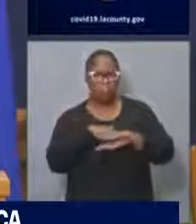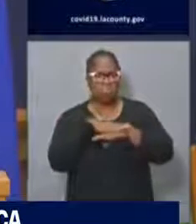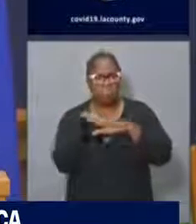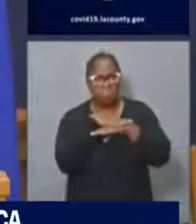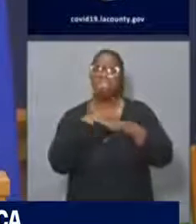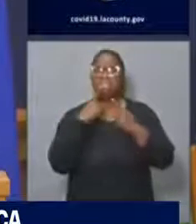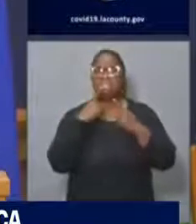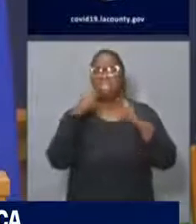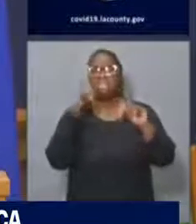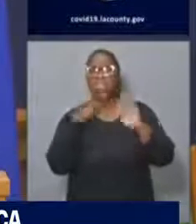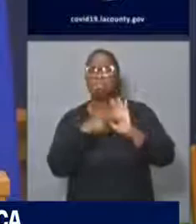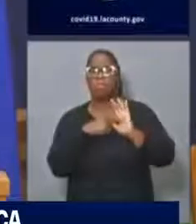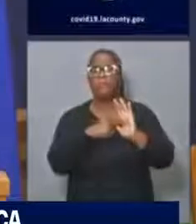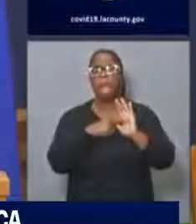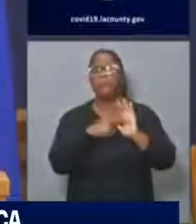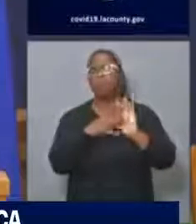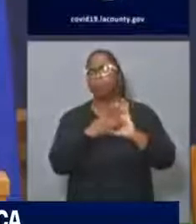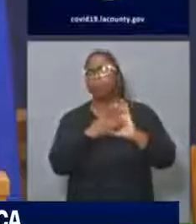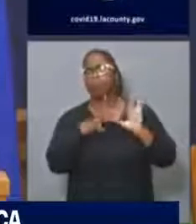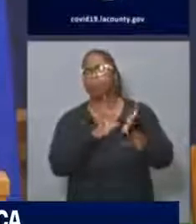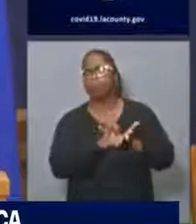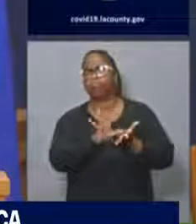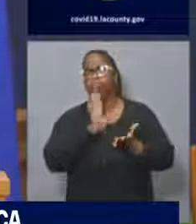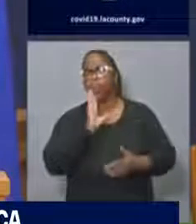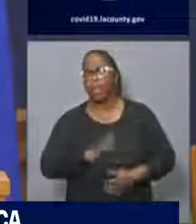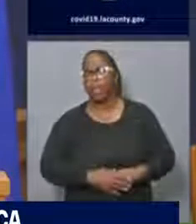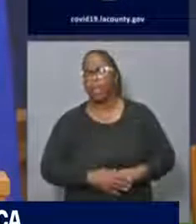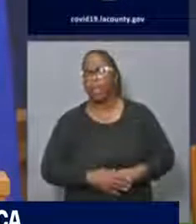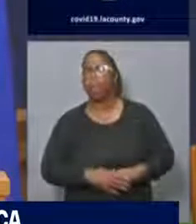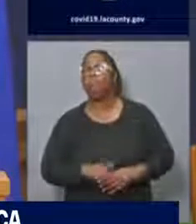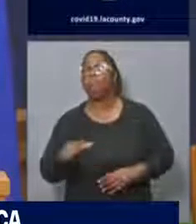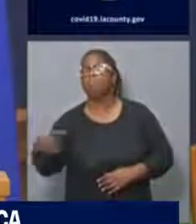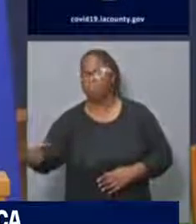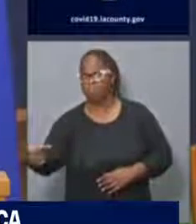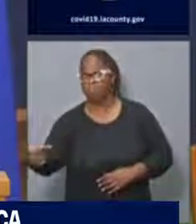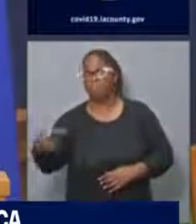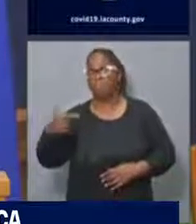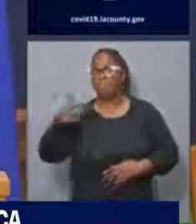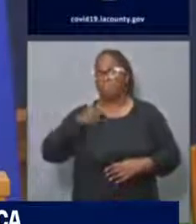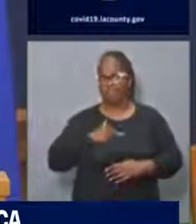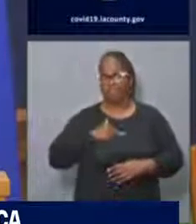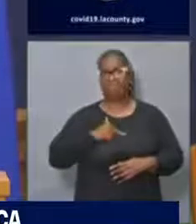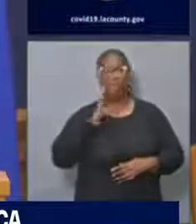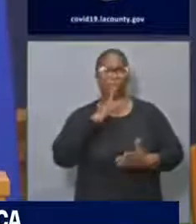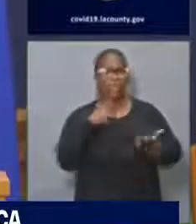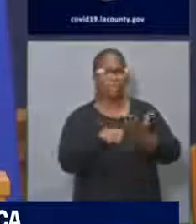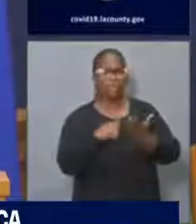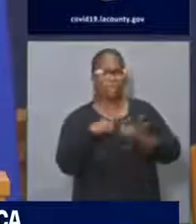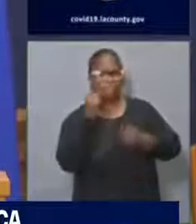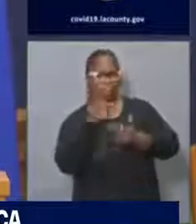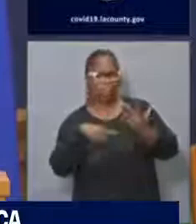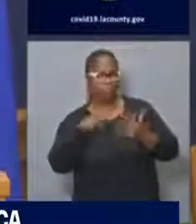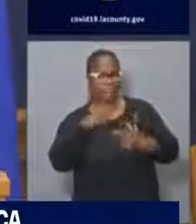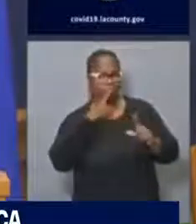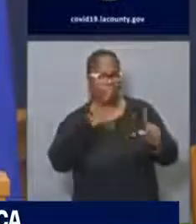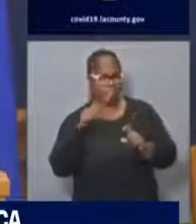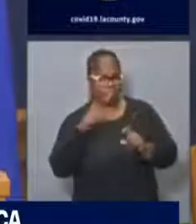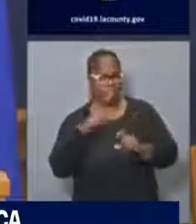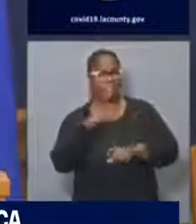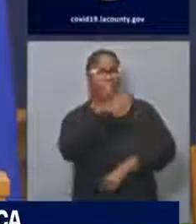to date and how we might in the future. After that, I'll return briefly to discuss criteria for testing and the hospital demand